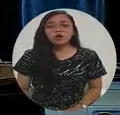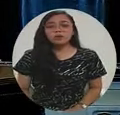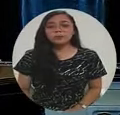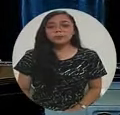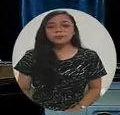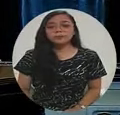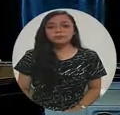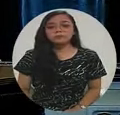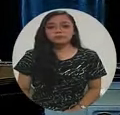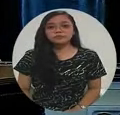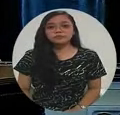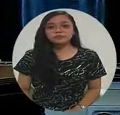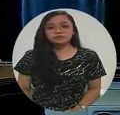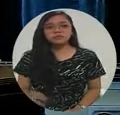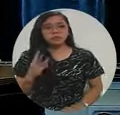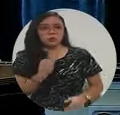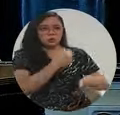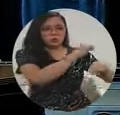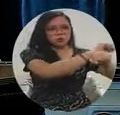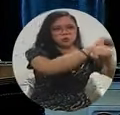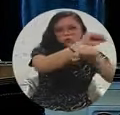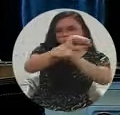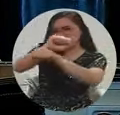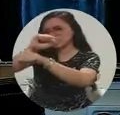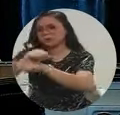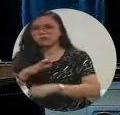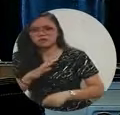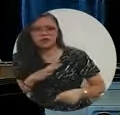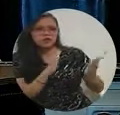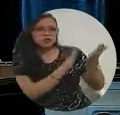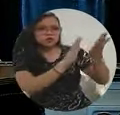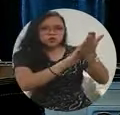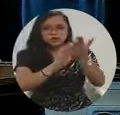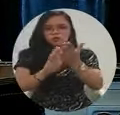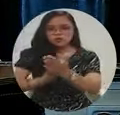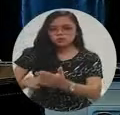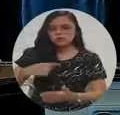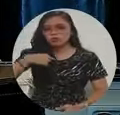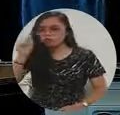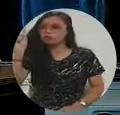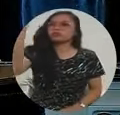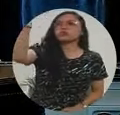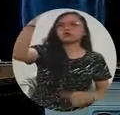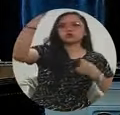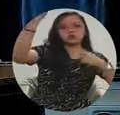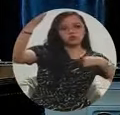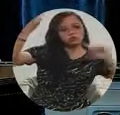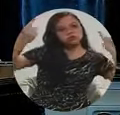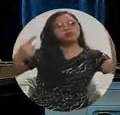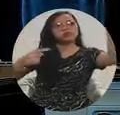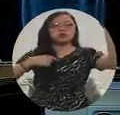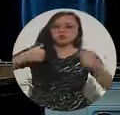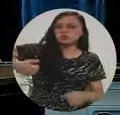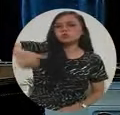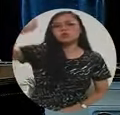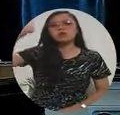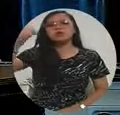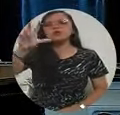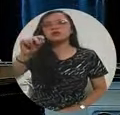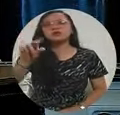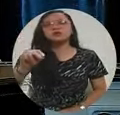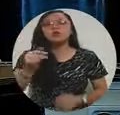of lambs and turtle doves and all of these things. But my friend, that's useless. Yeah. What is important to the